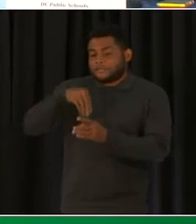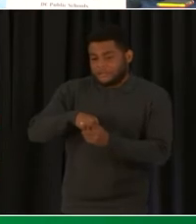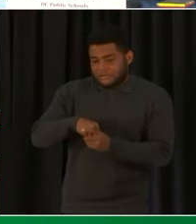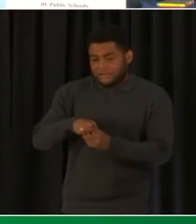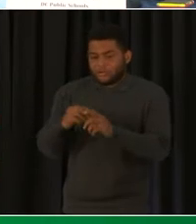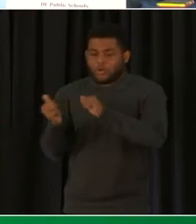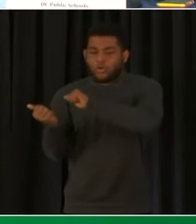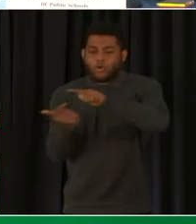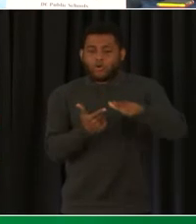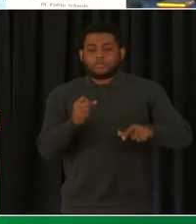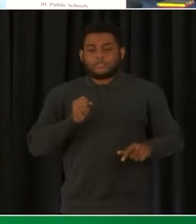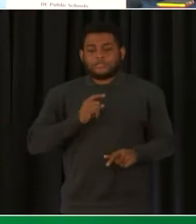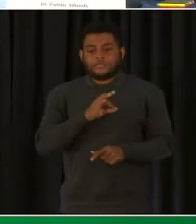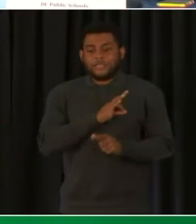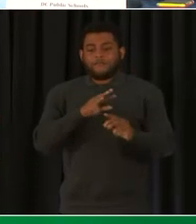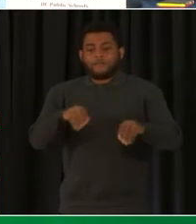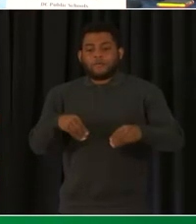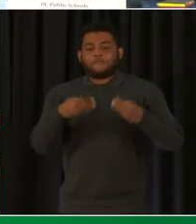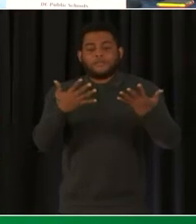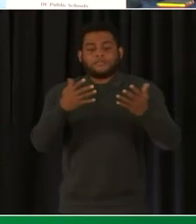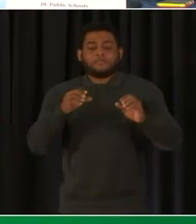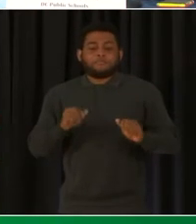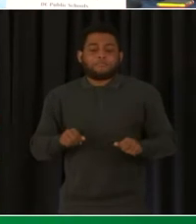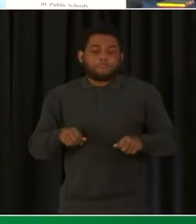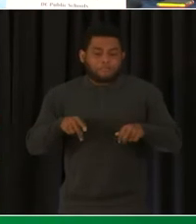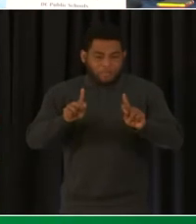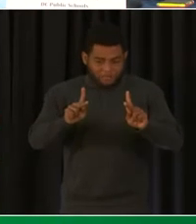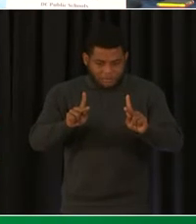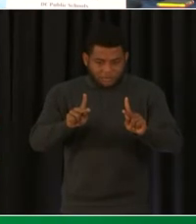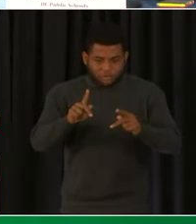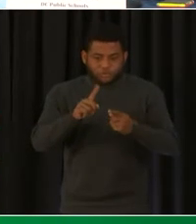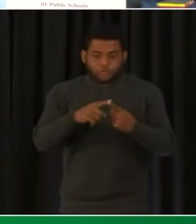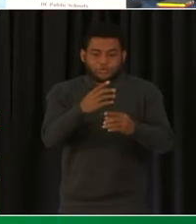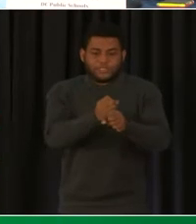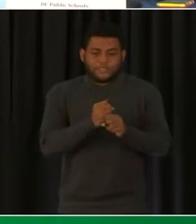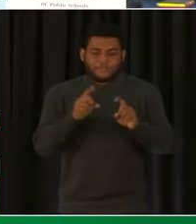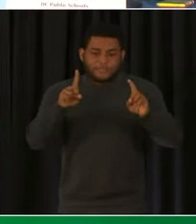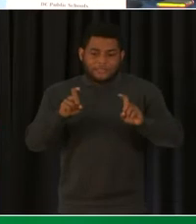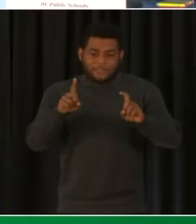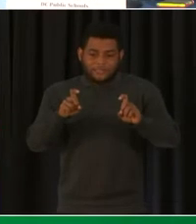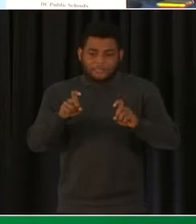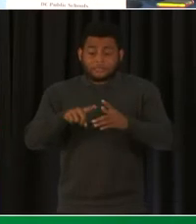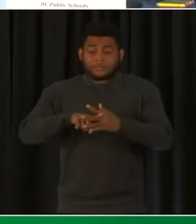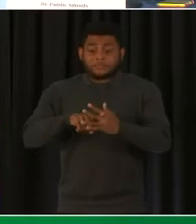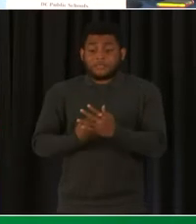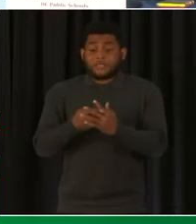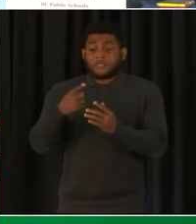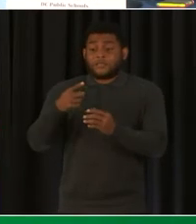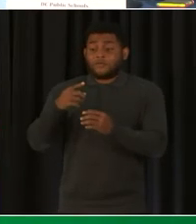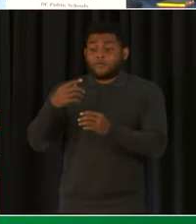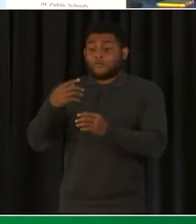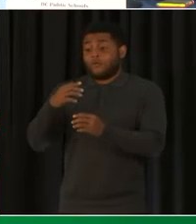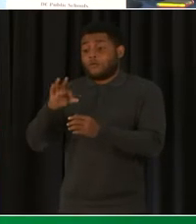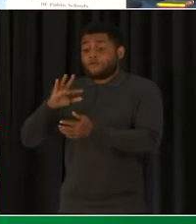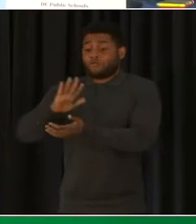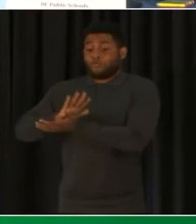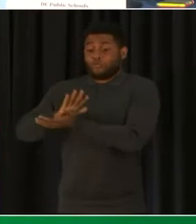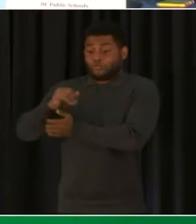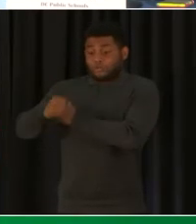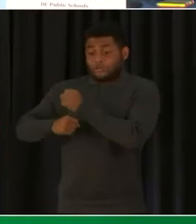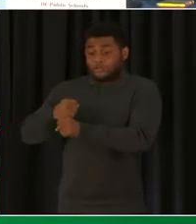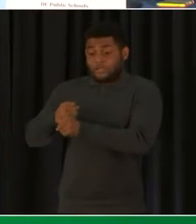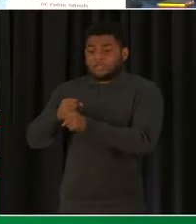school-based staff are provided the opportunity to opt in to receive testing at the beginning of the school year, and they may do